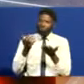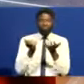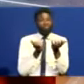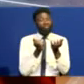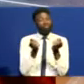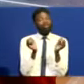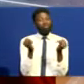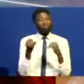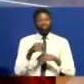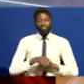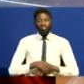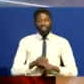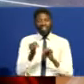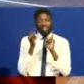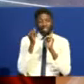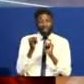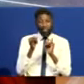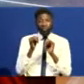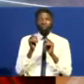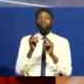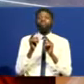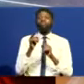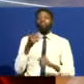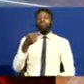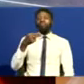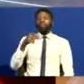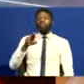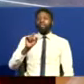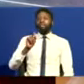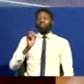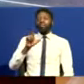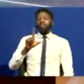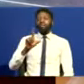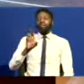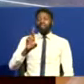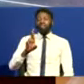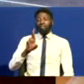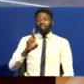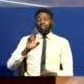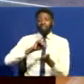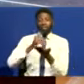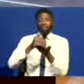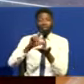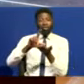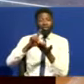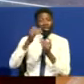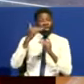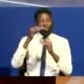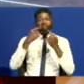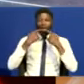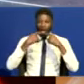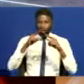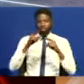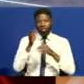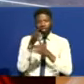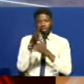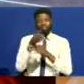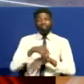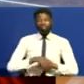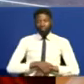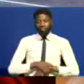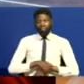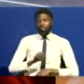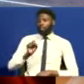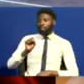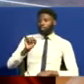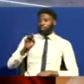Our new hustler fund loan limits will be announced this Thursday. Cooperatives Cabinet Secretary Simon Chelugui, in an exclusive interview on KBC Channel